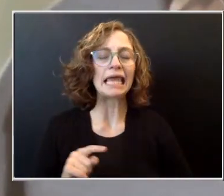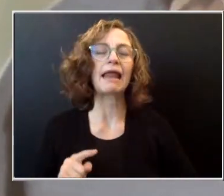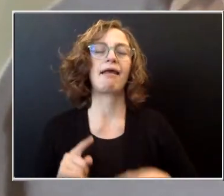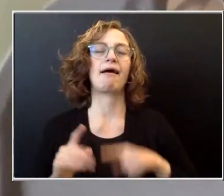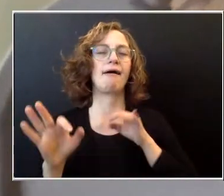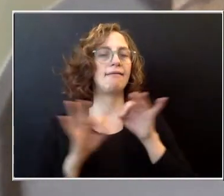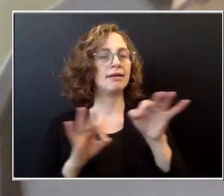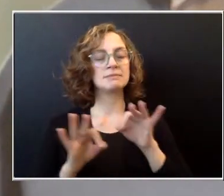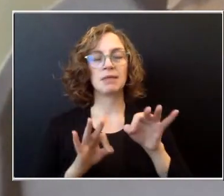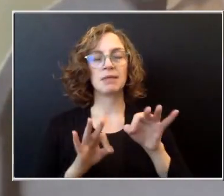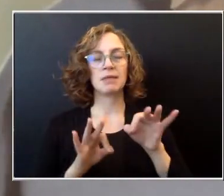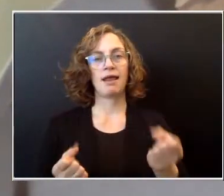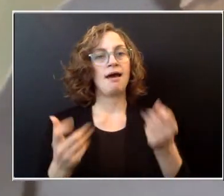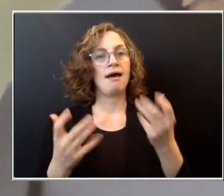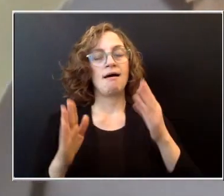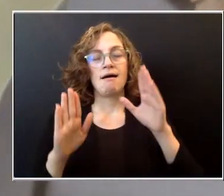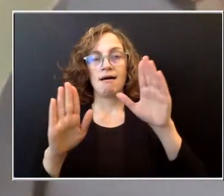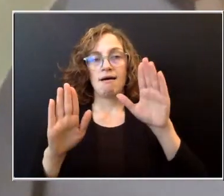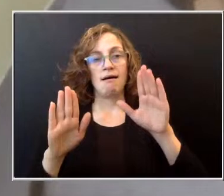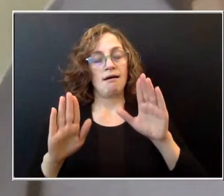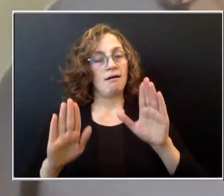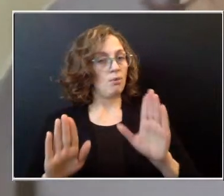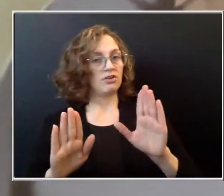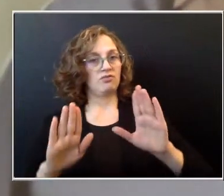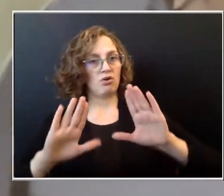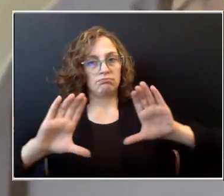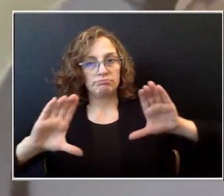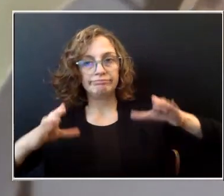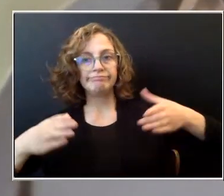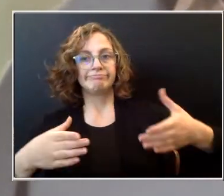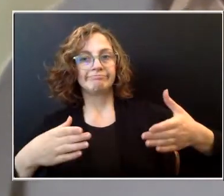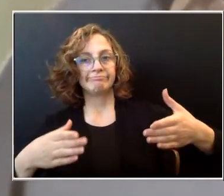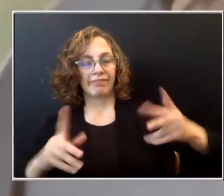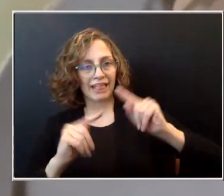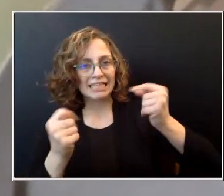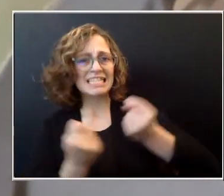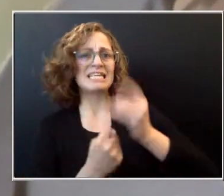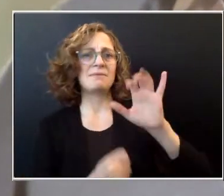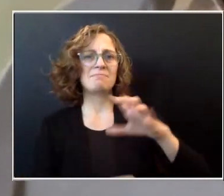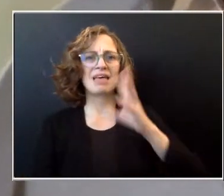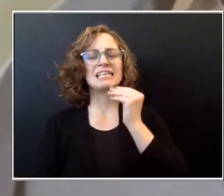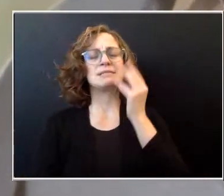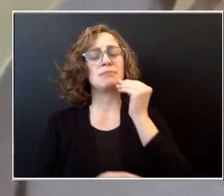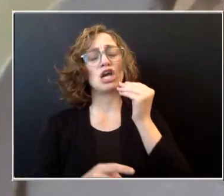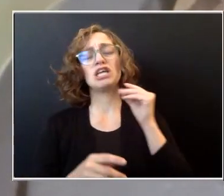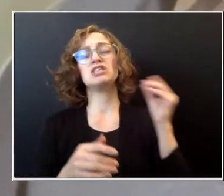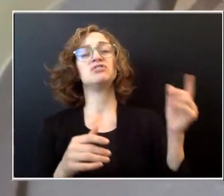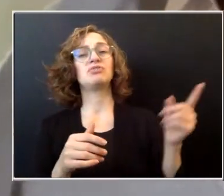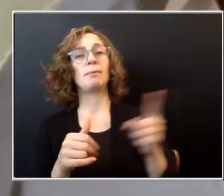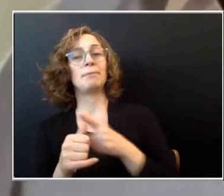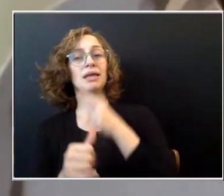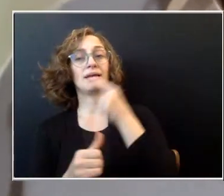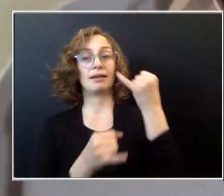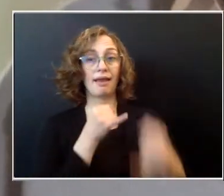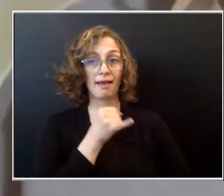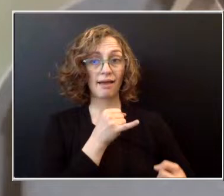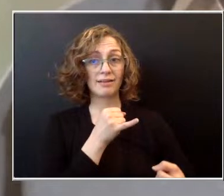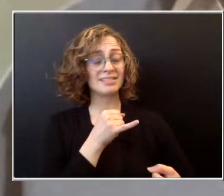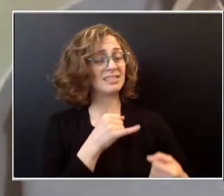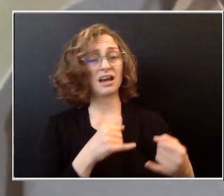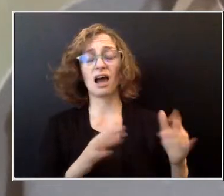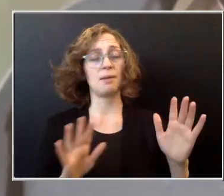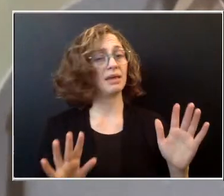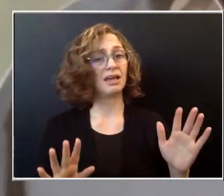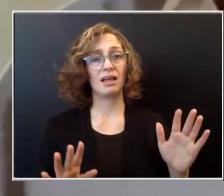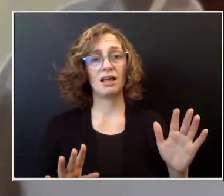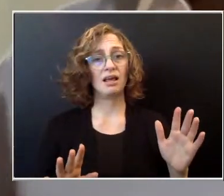great the whole experience was, from beginning to end, from the lowest person